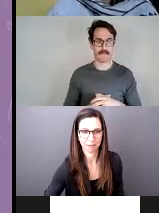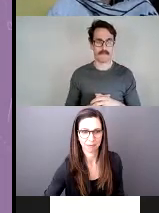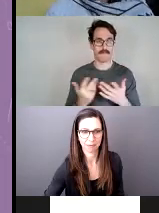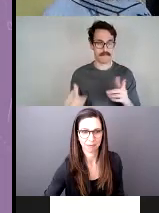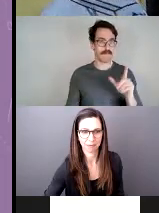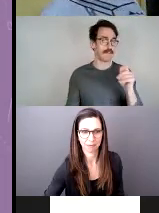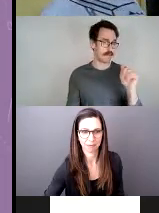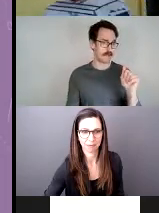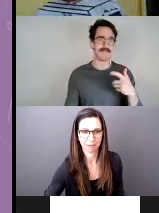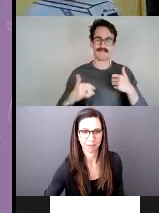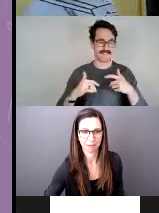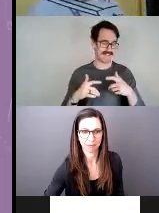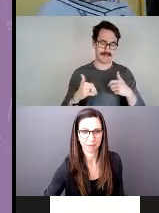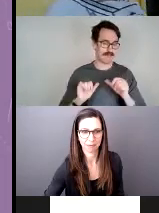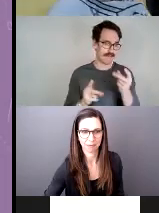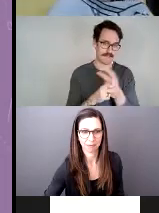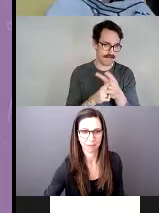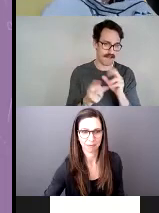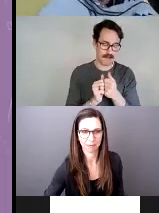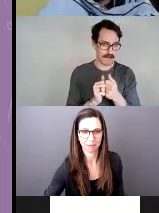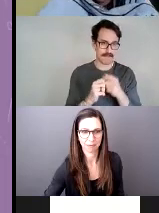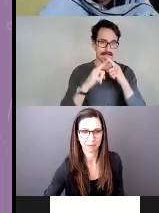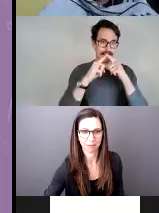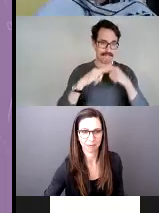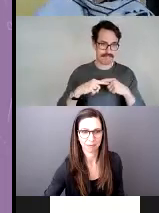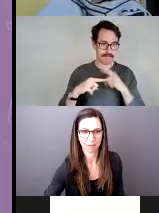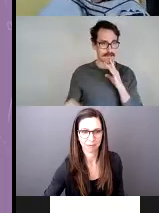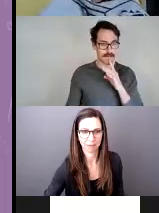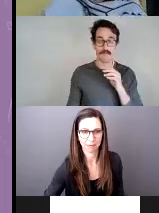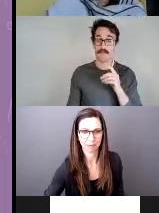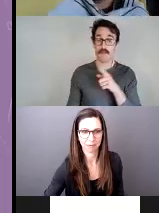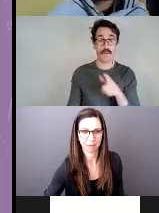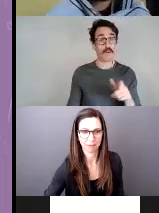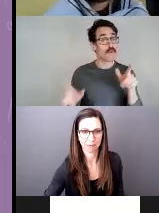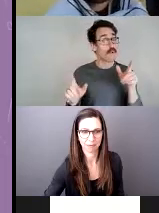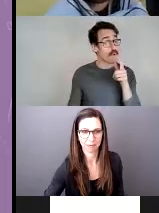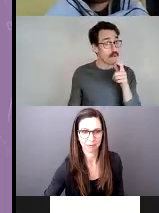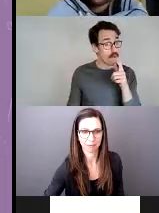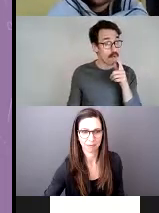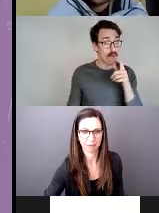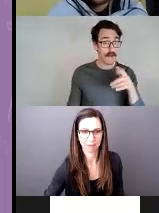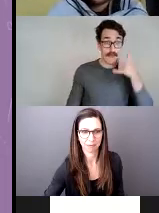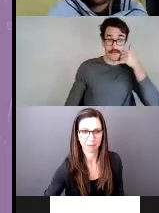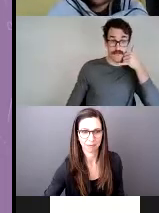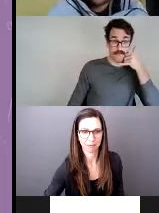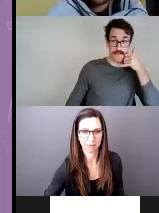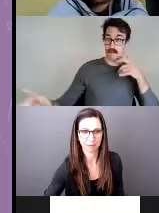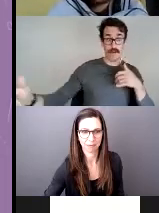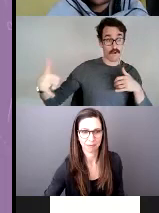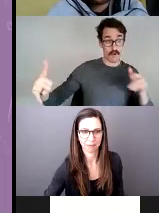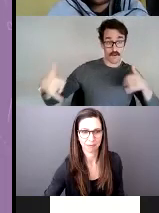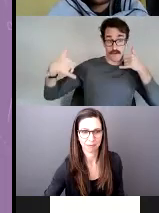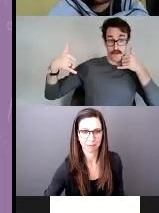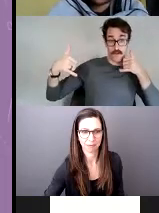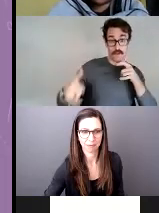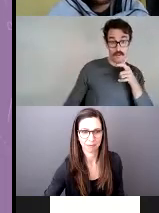Sorry, I'm still figuring how to unmute myself. So who answers the call? So when you call the Senior Safety Line, it is